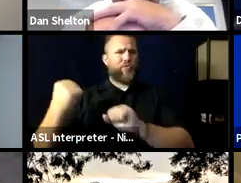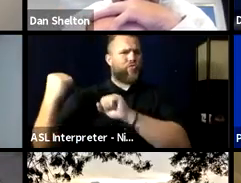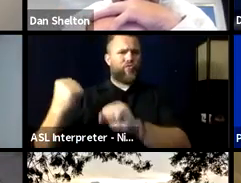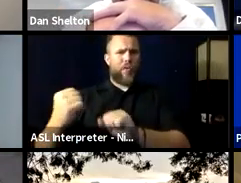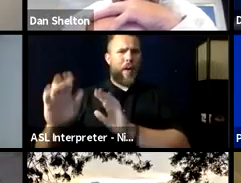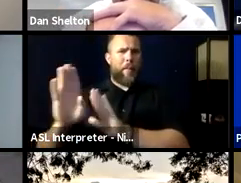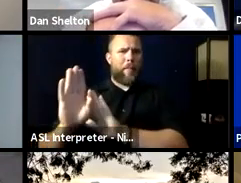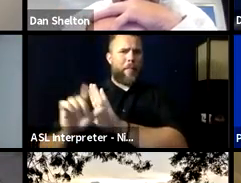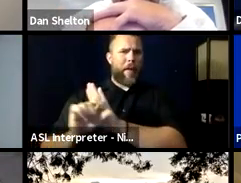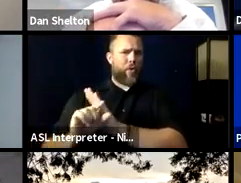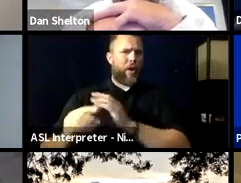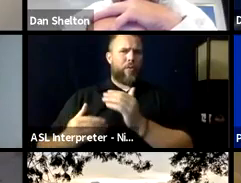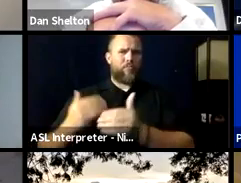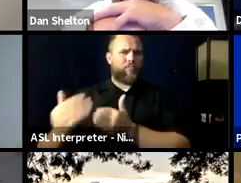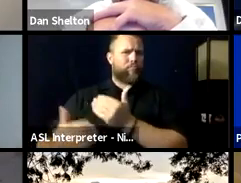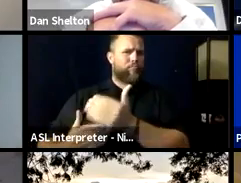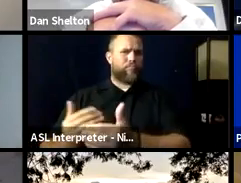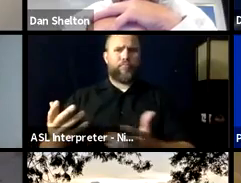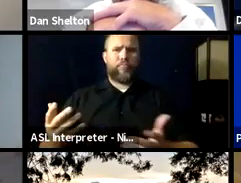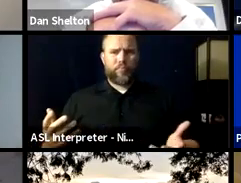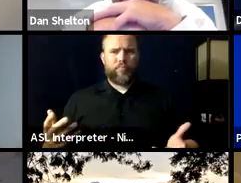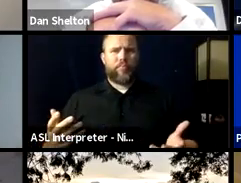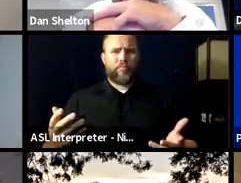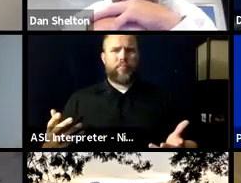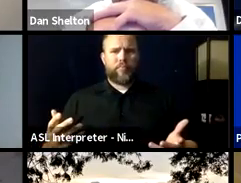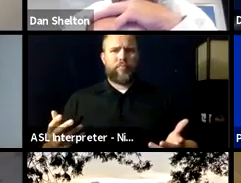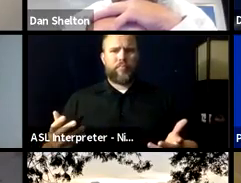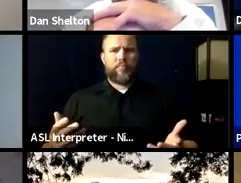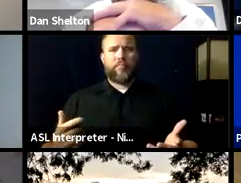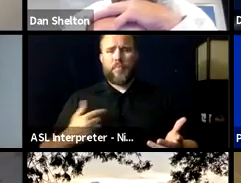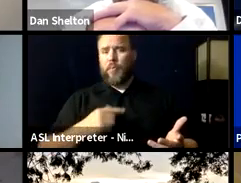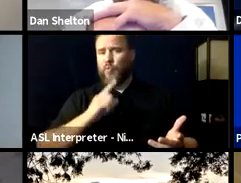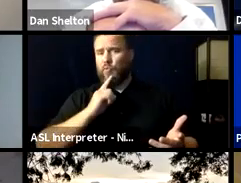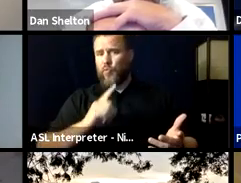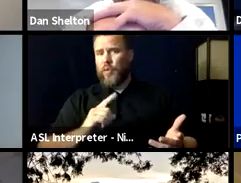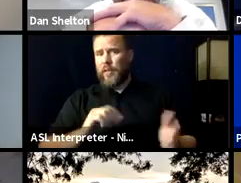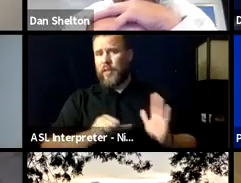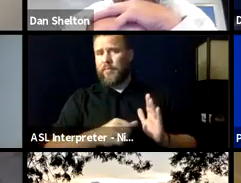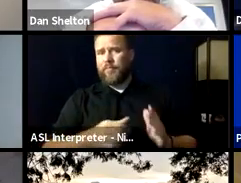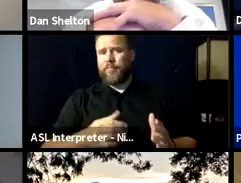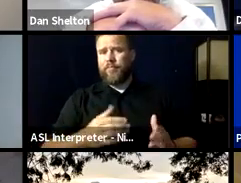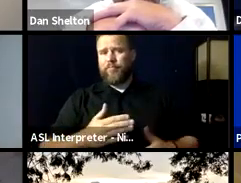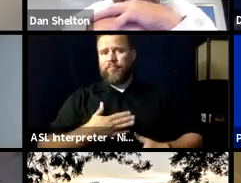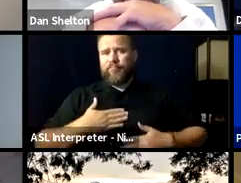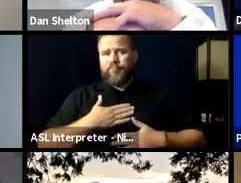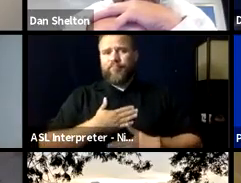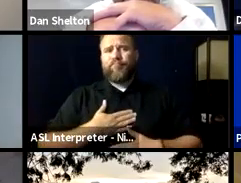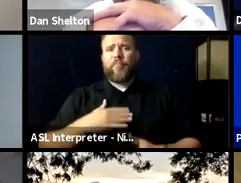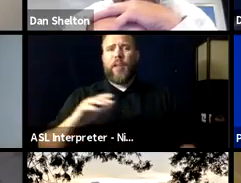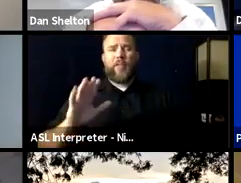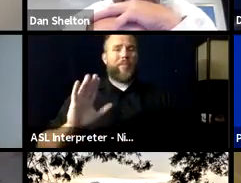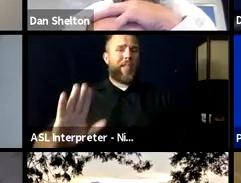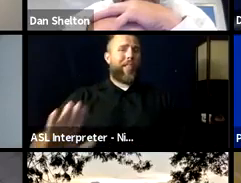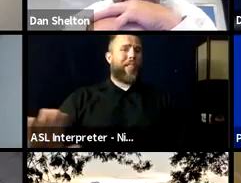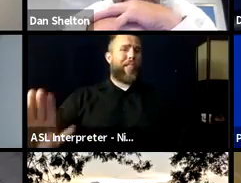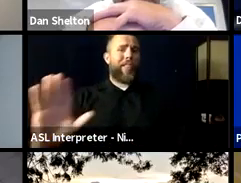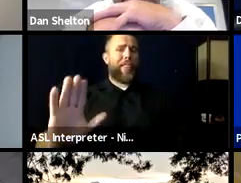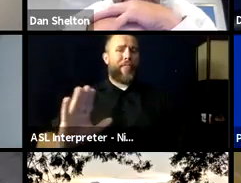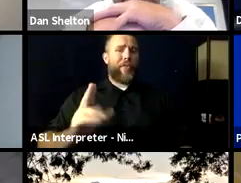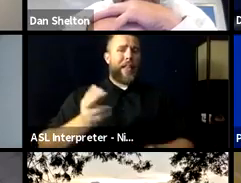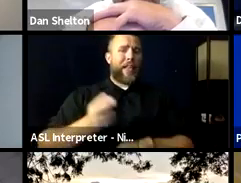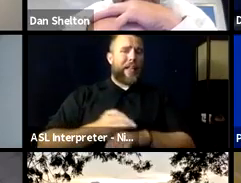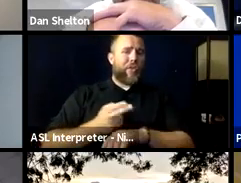12, which was really nice. And I really appreciate them taking the time. I was impressed by their credentials and their interviews.